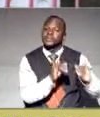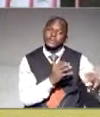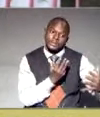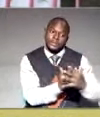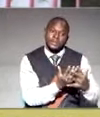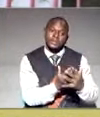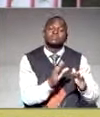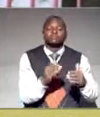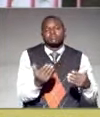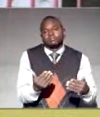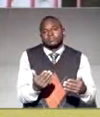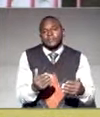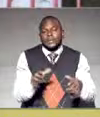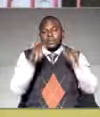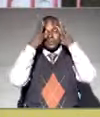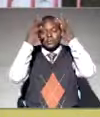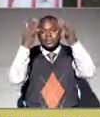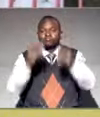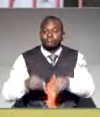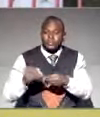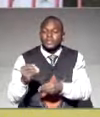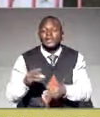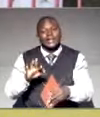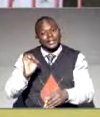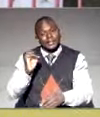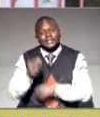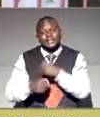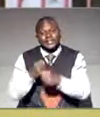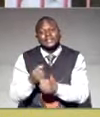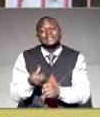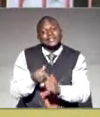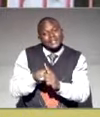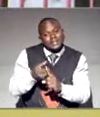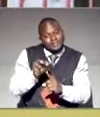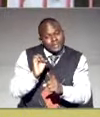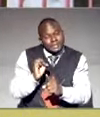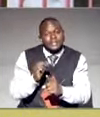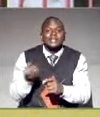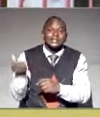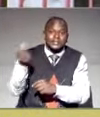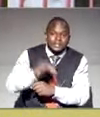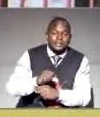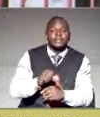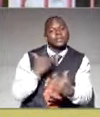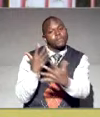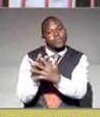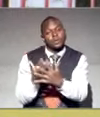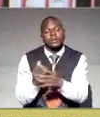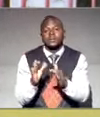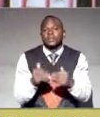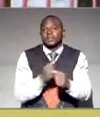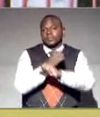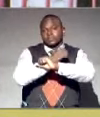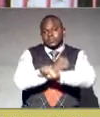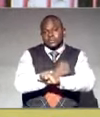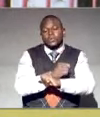remand, it has decided to award him 8 years, 8 months, and 6 days on imprisonment. However, his defense team wants